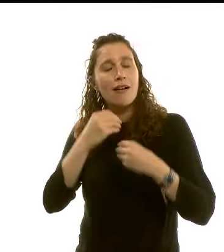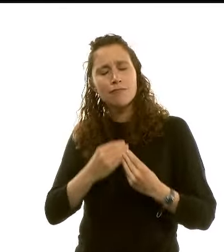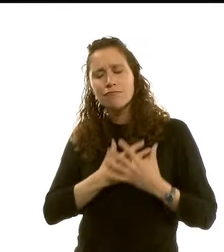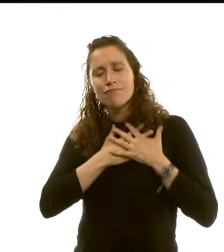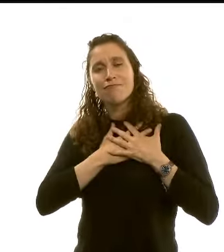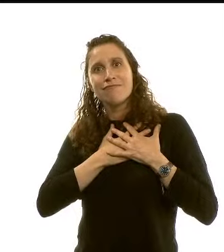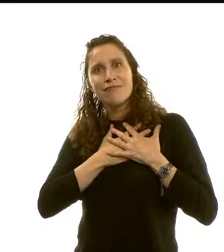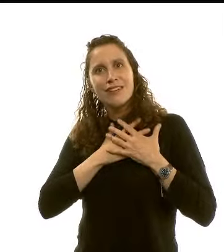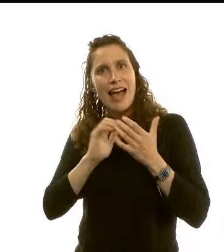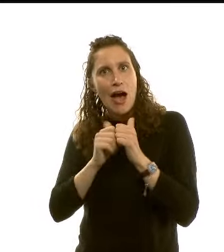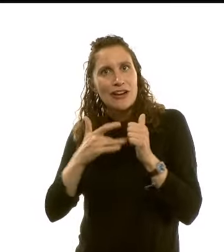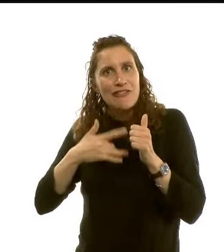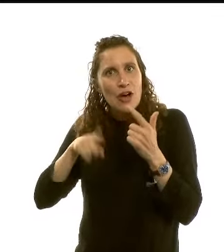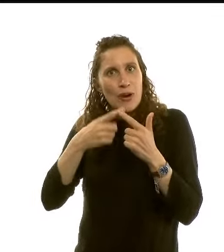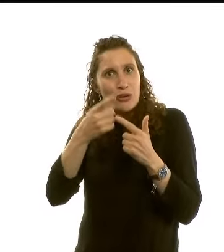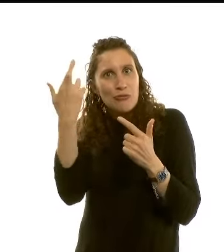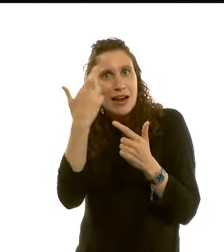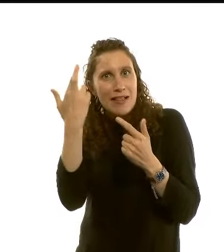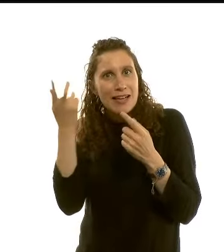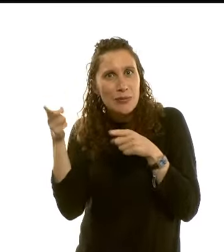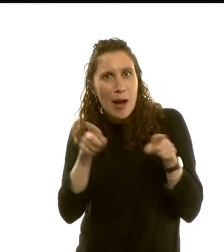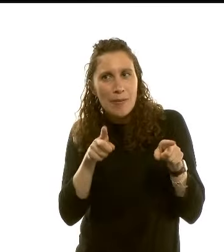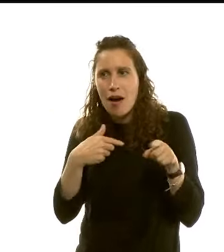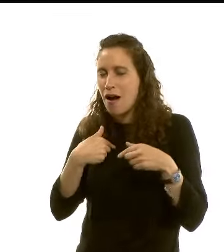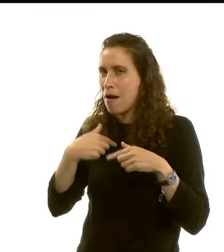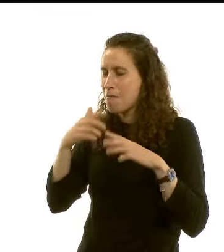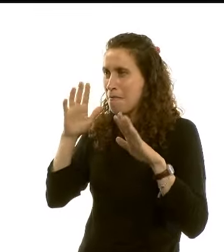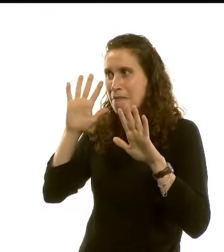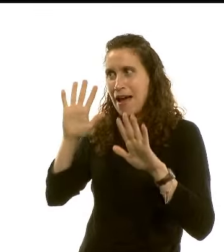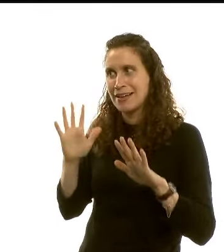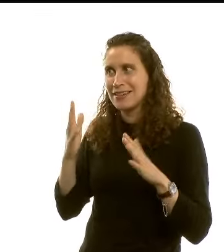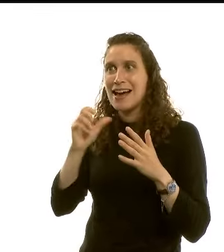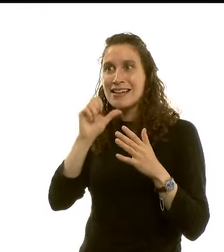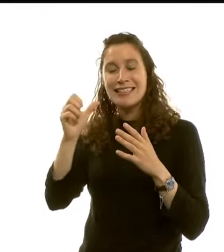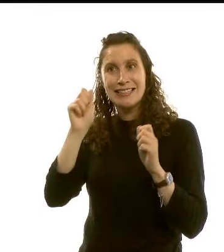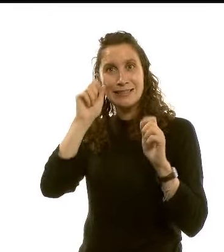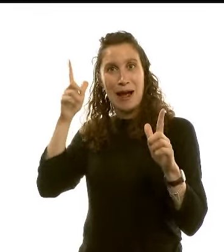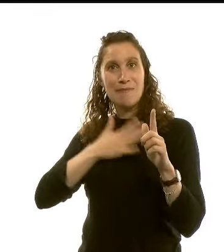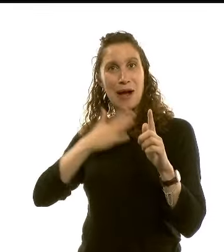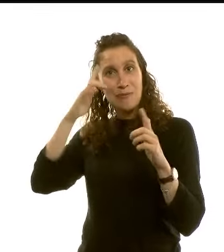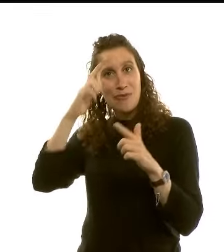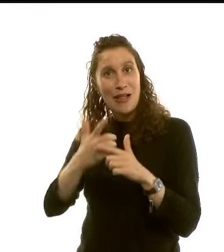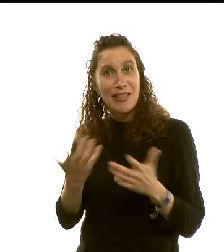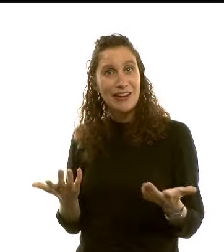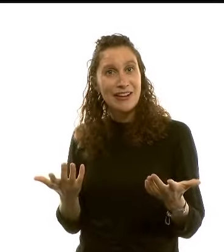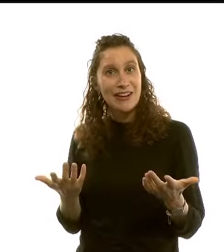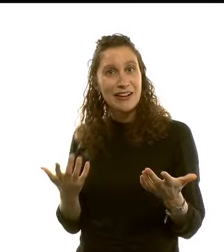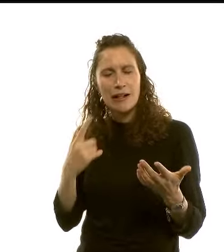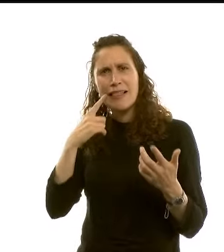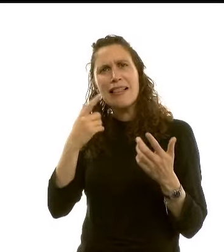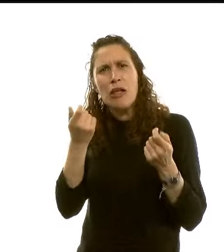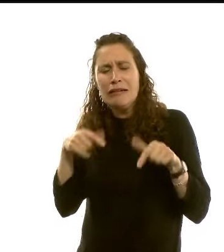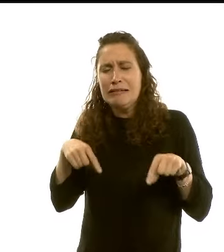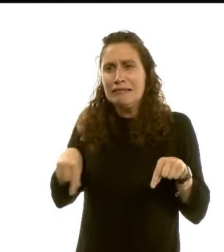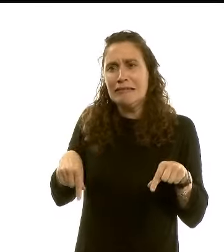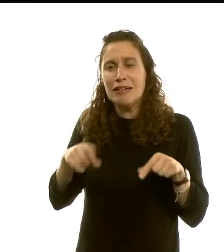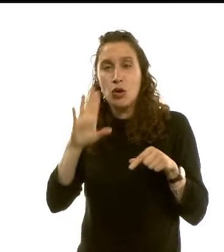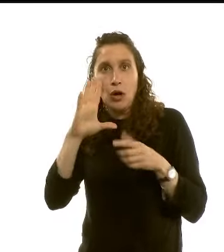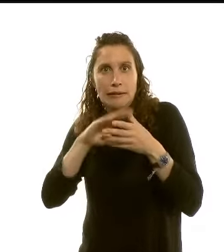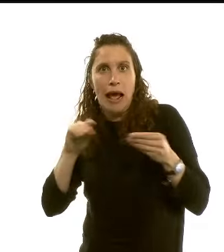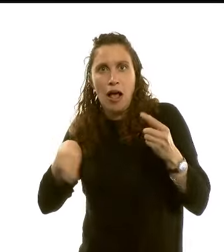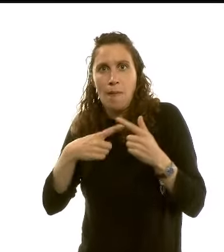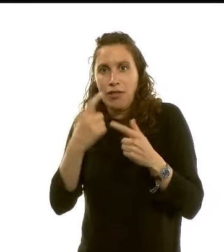feel when you realized what was happening? It was amazing. I was not expecting my brother to show up at all. I was a little bit nervous that he was going to tell about that time you